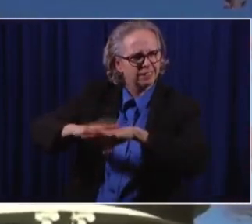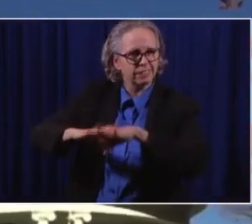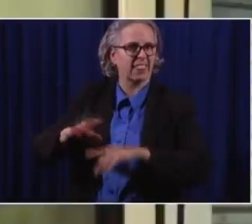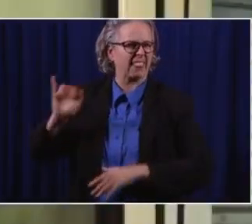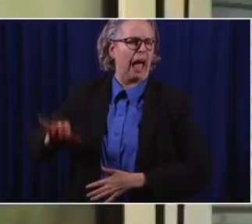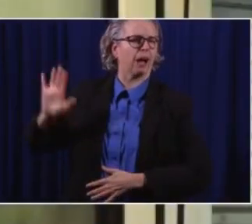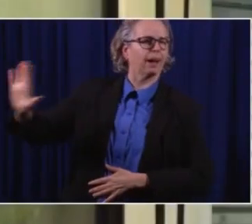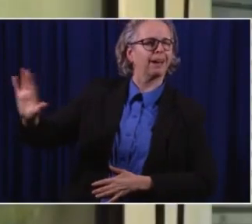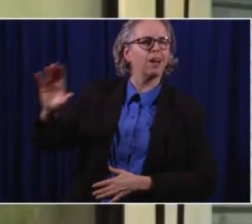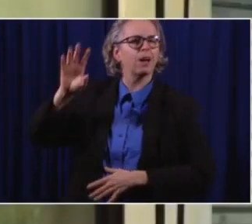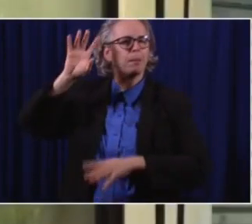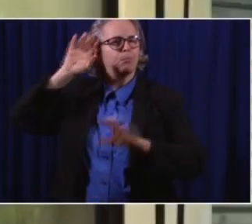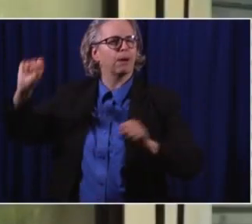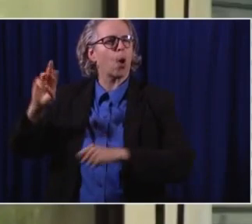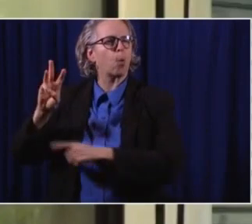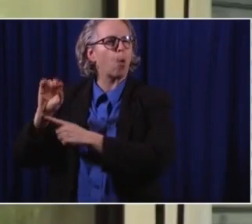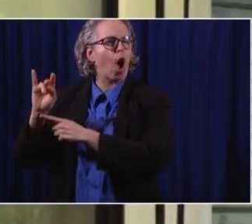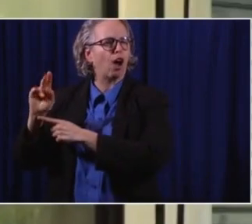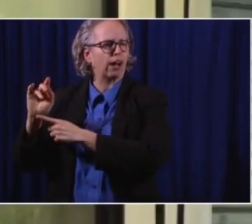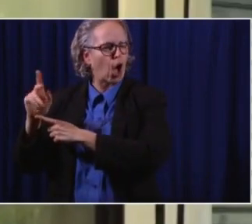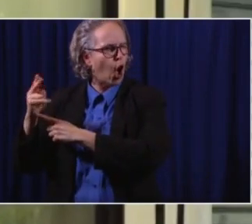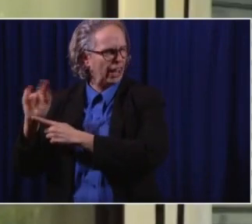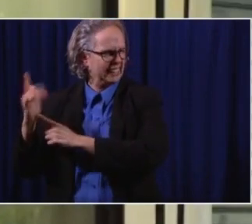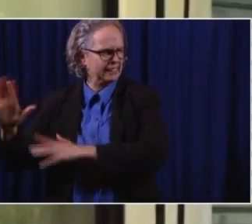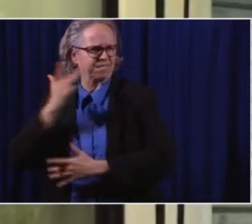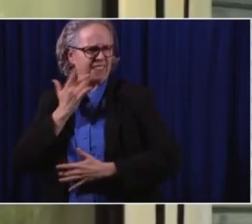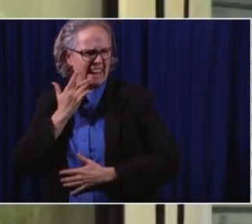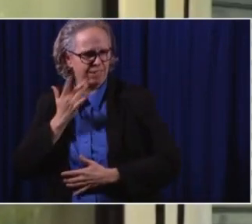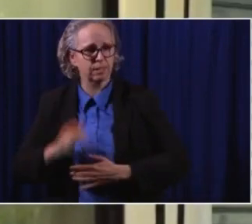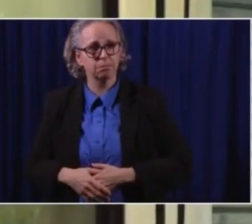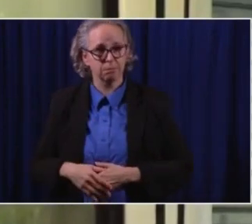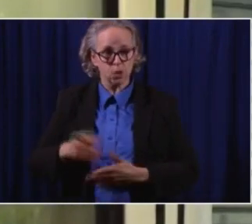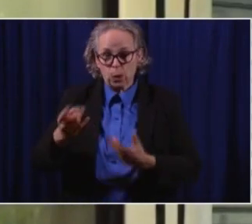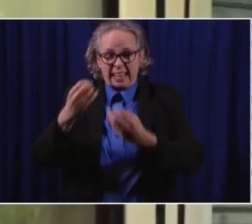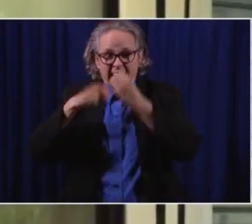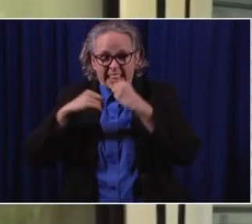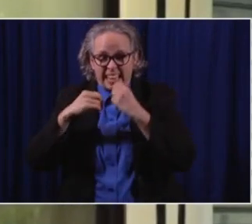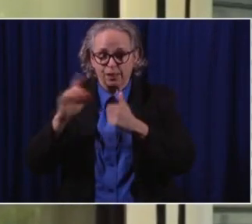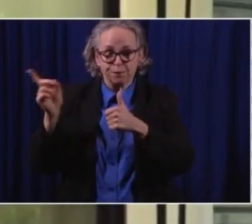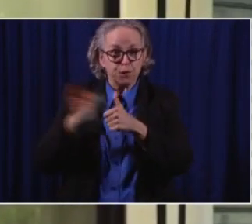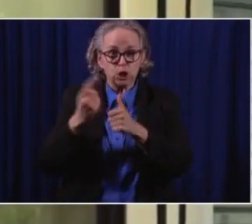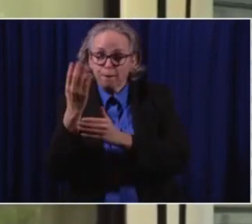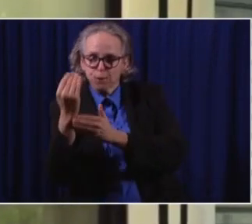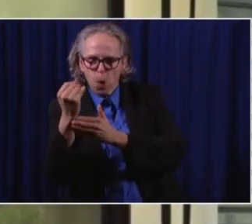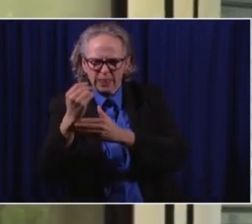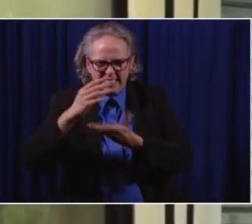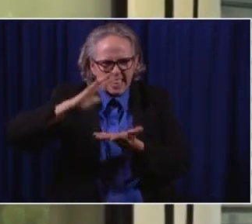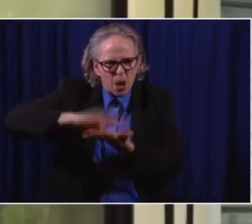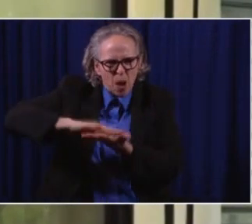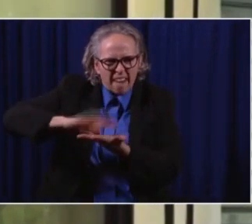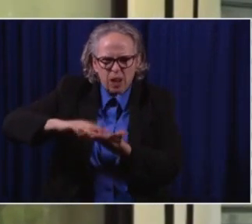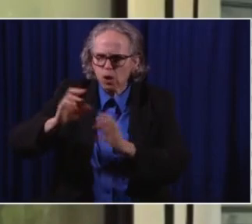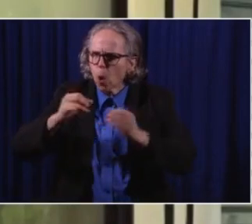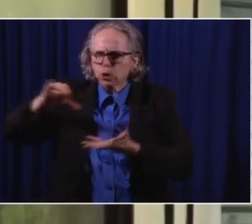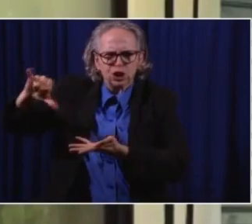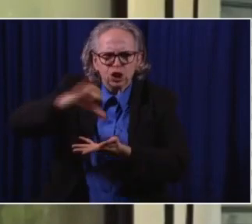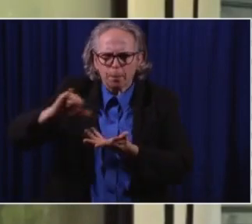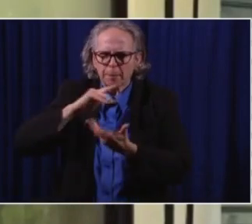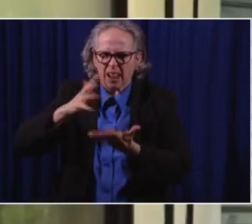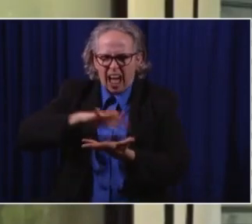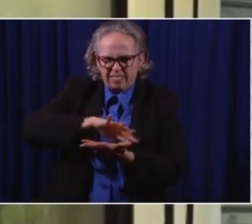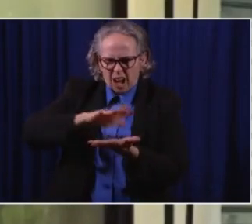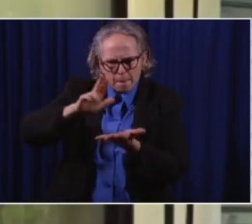saying: you eat the first 14 waffles without syrup, but with lots of butter. Then you put syrup on the next 9,